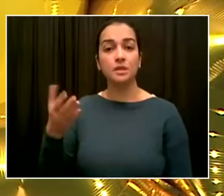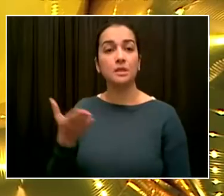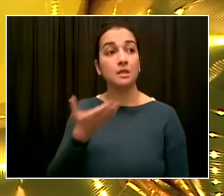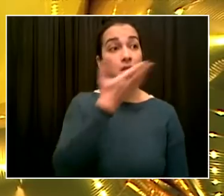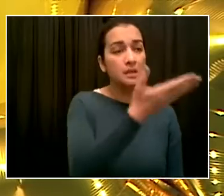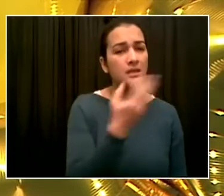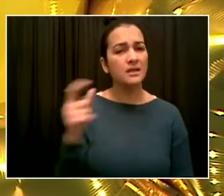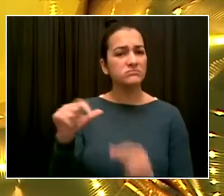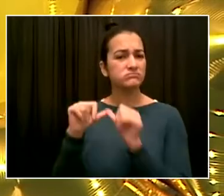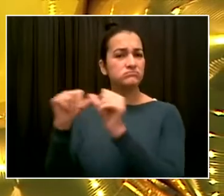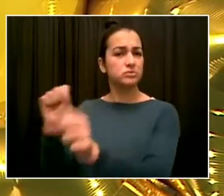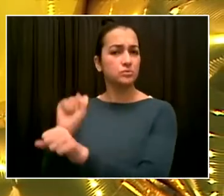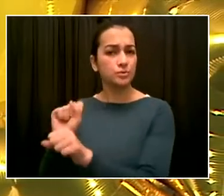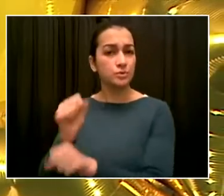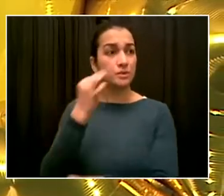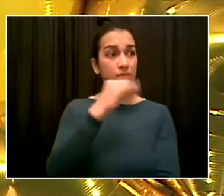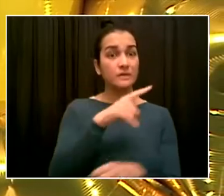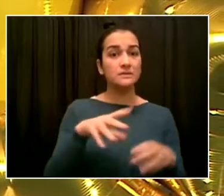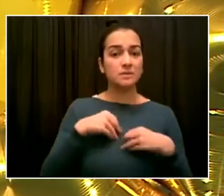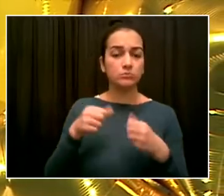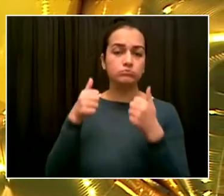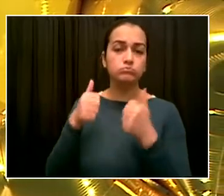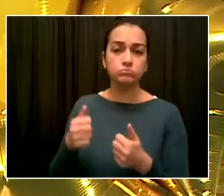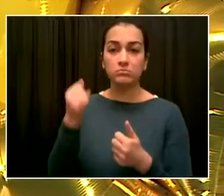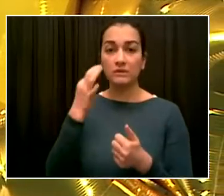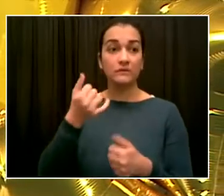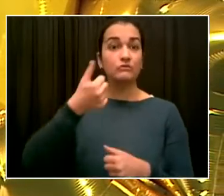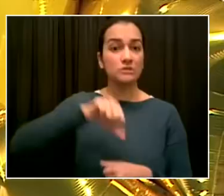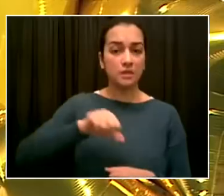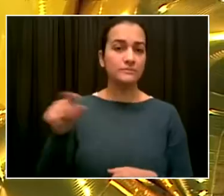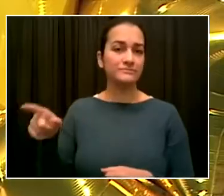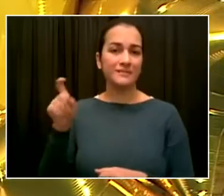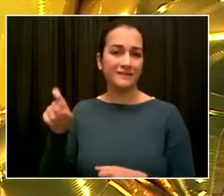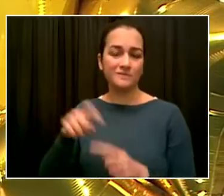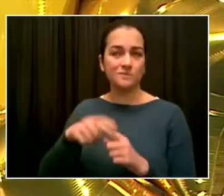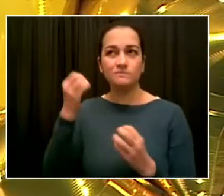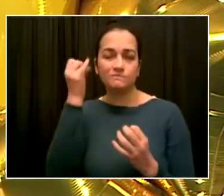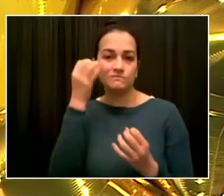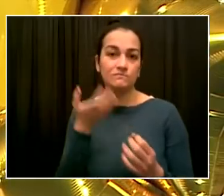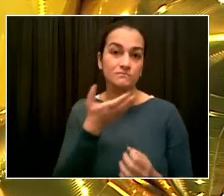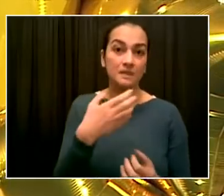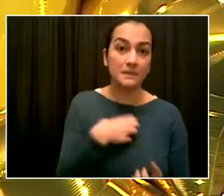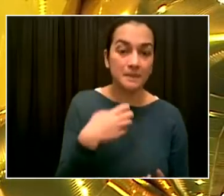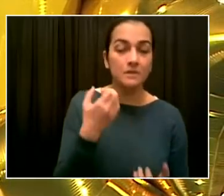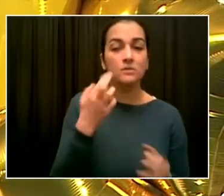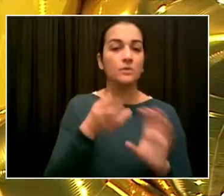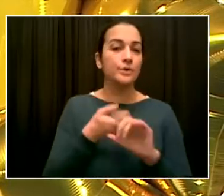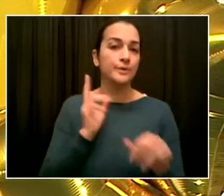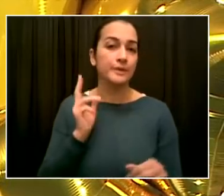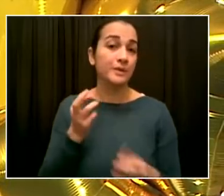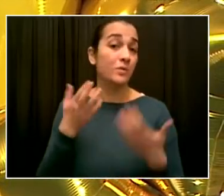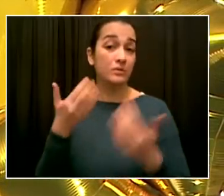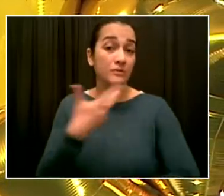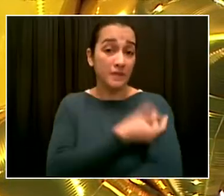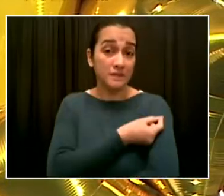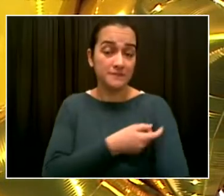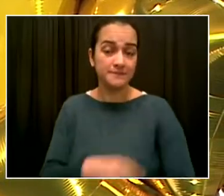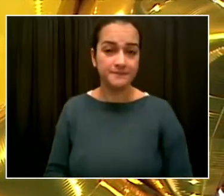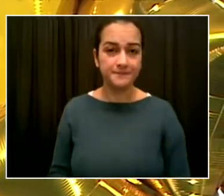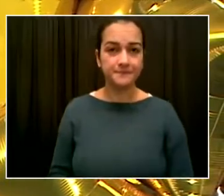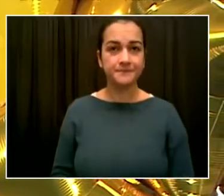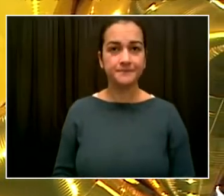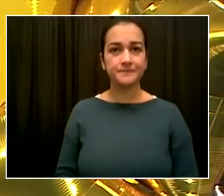have that moment of decision. And I'm quite confident the numbers have been absolutely consistent across agencies. The vast majority of those folks who get a